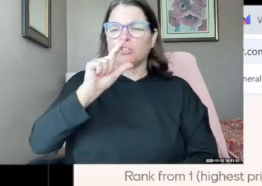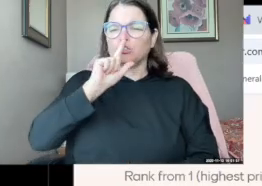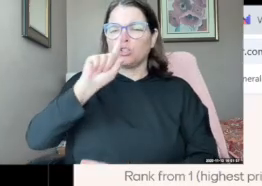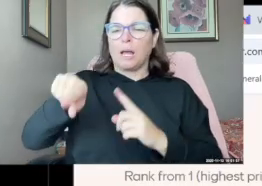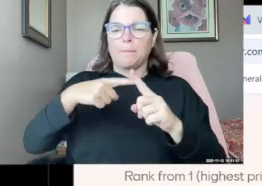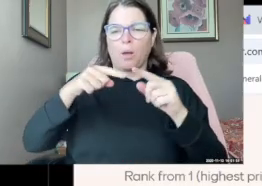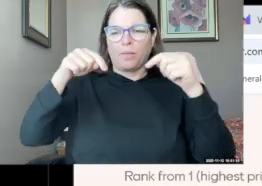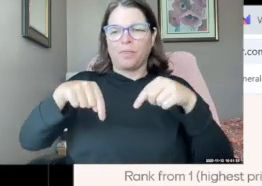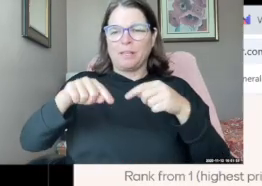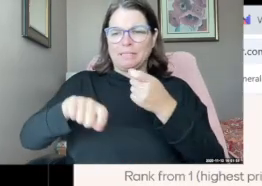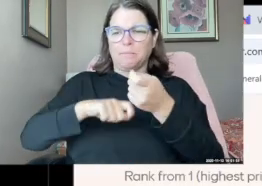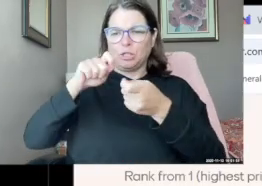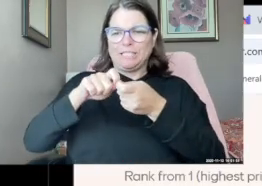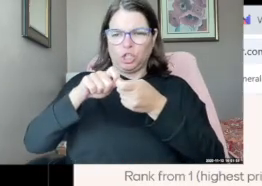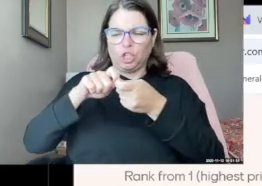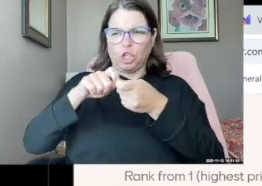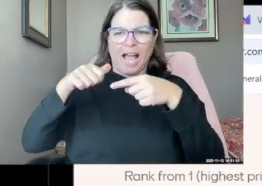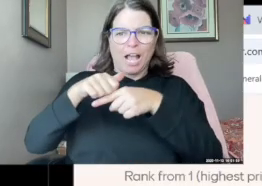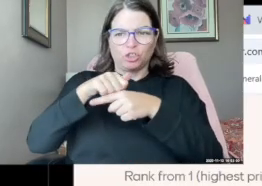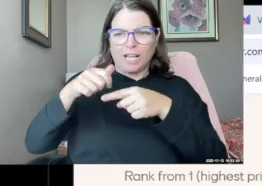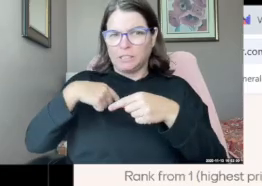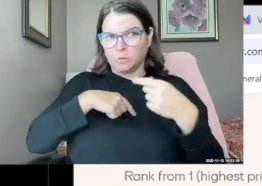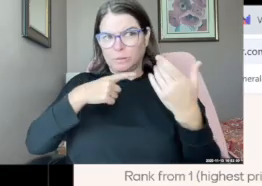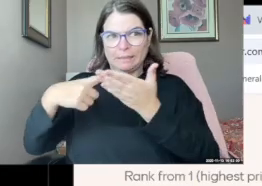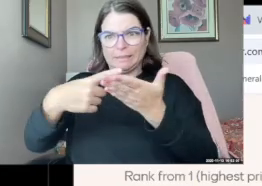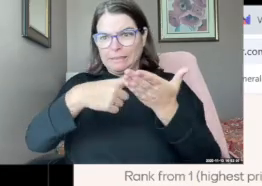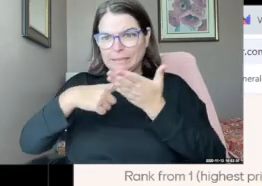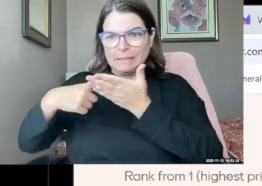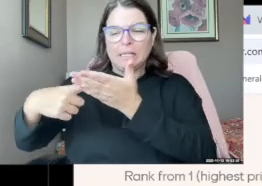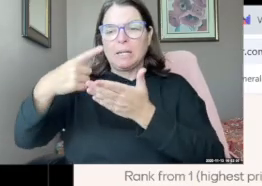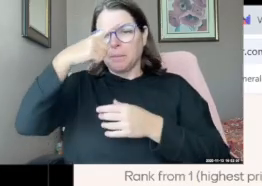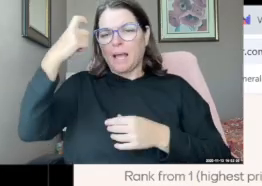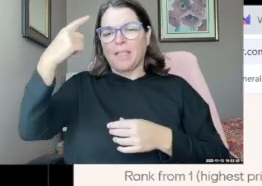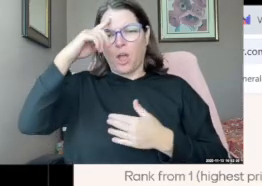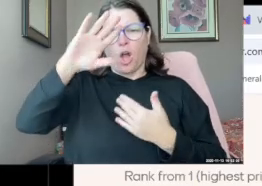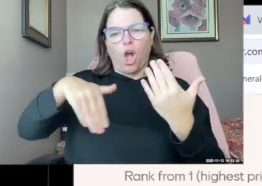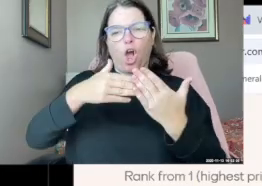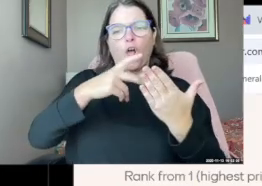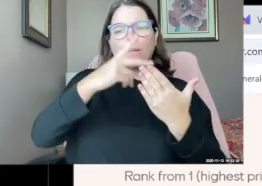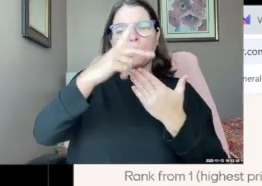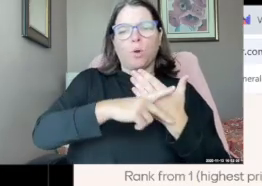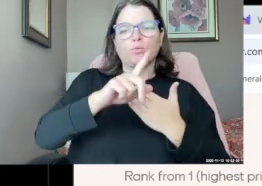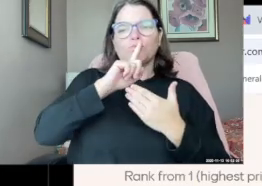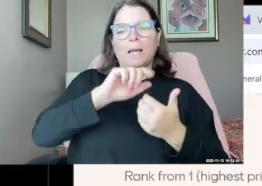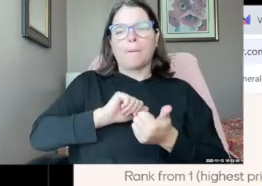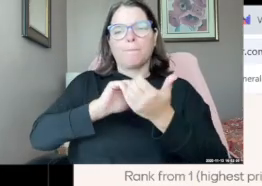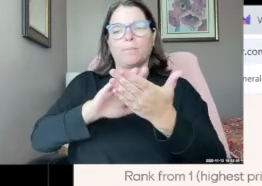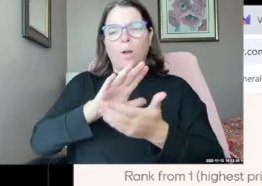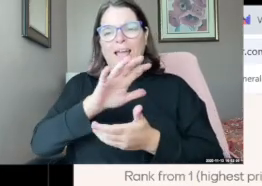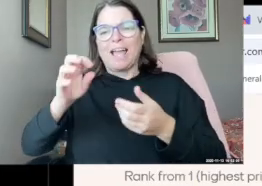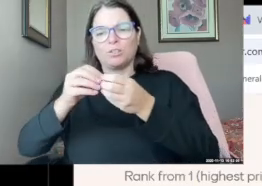not too sure about this particular exercise because I think that all of these programs are